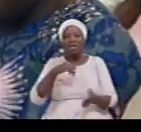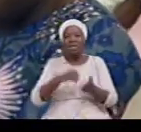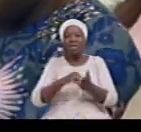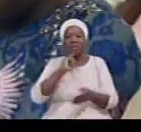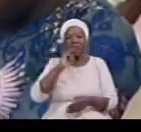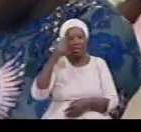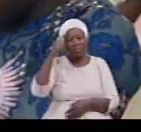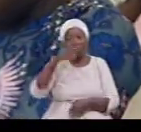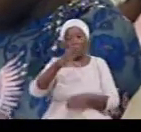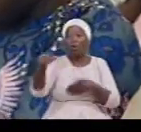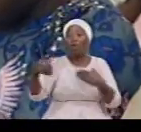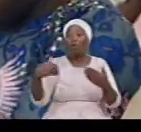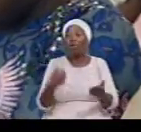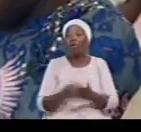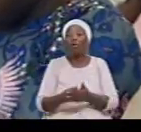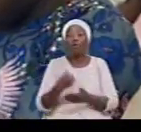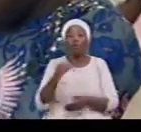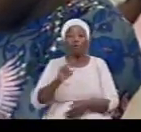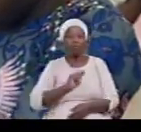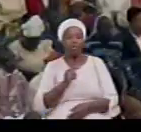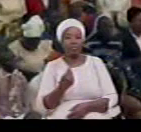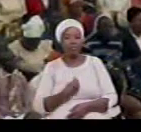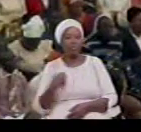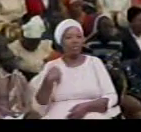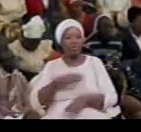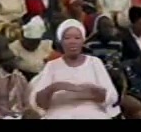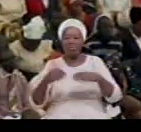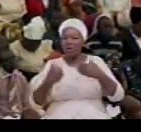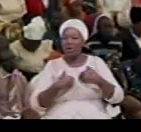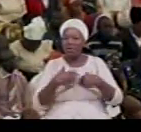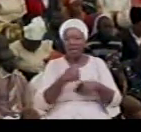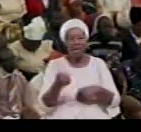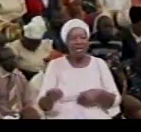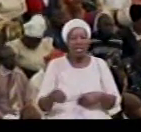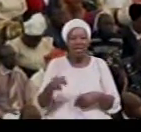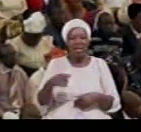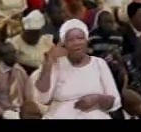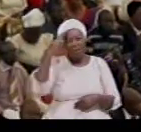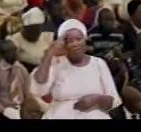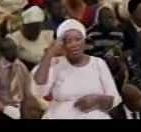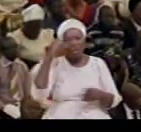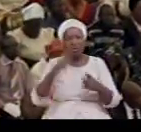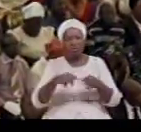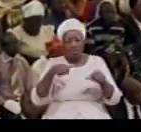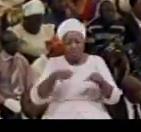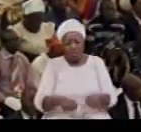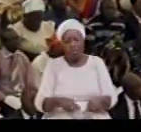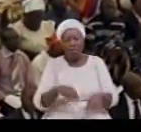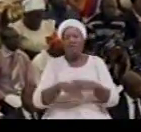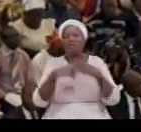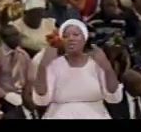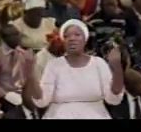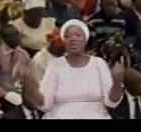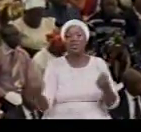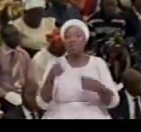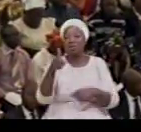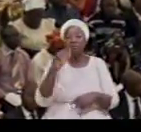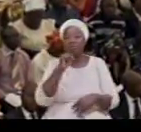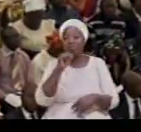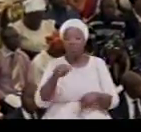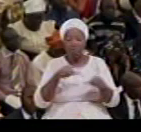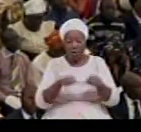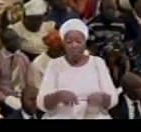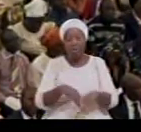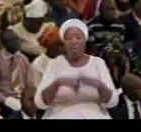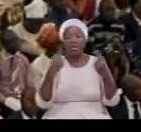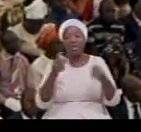no reason to remain in sin. You will not remain in sin. We have no reason